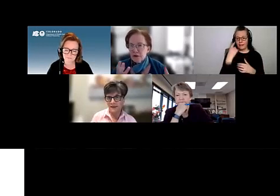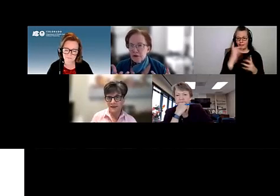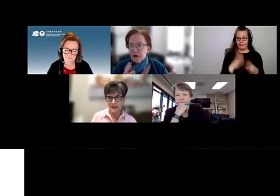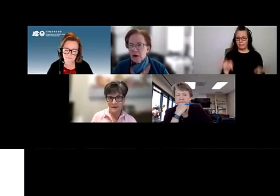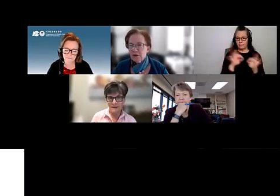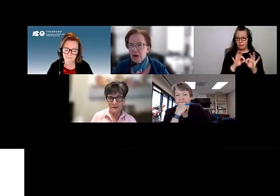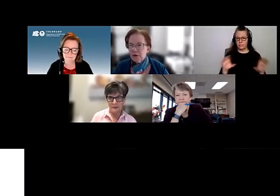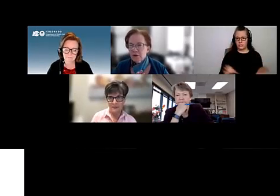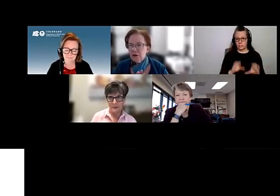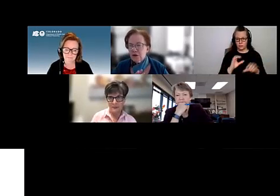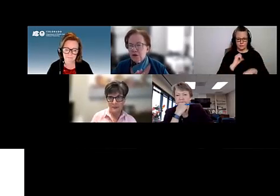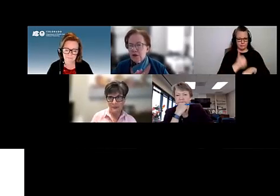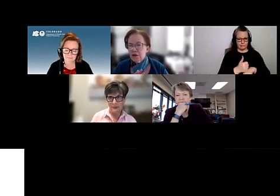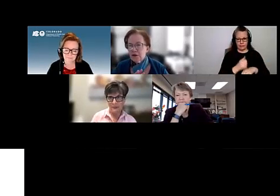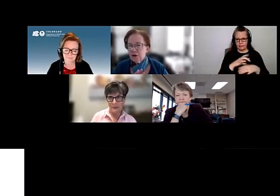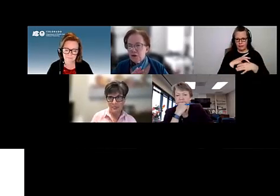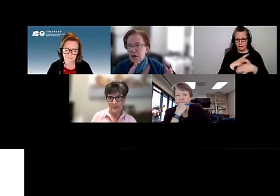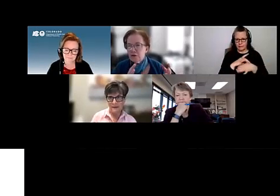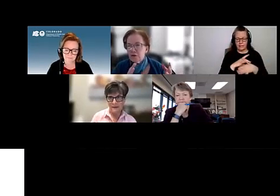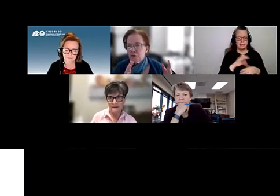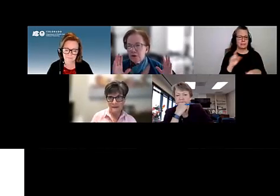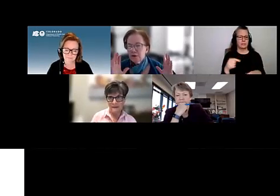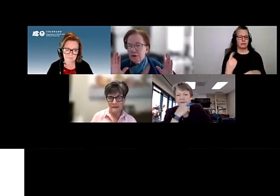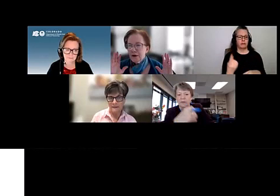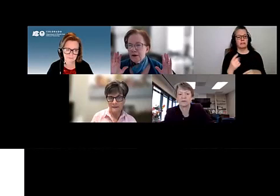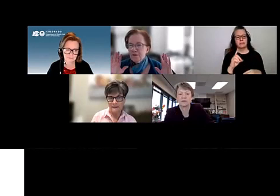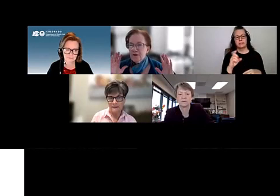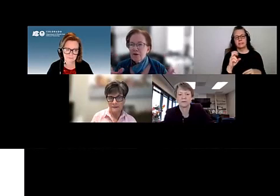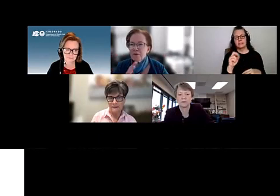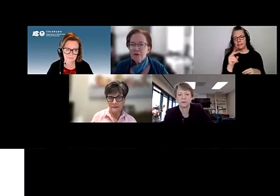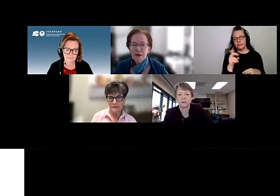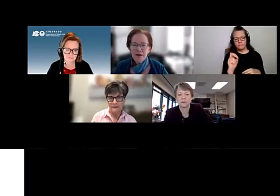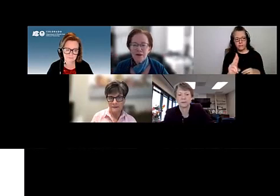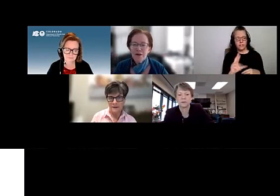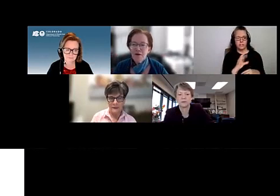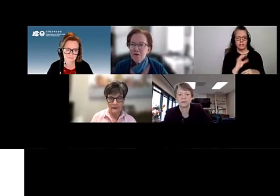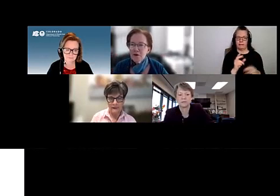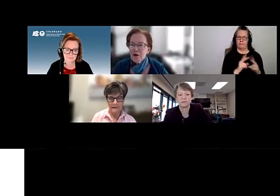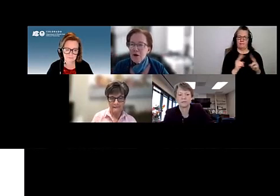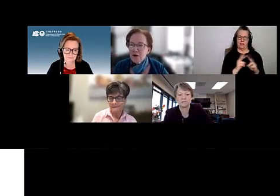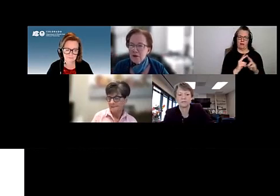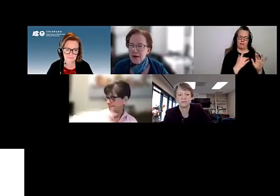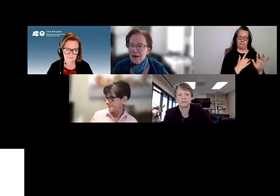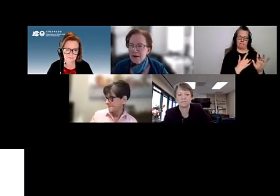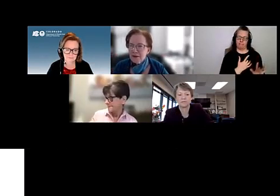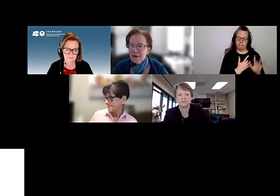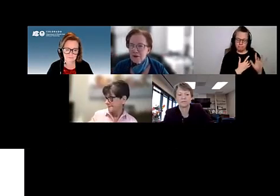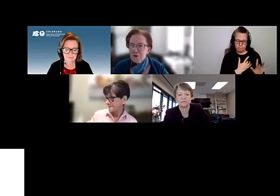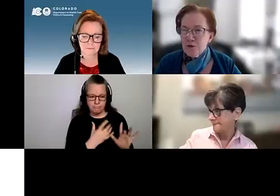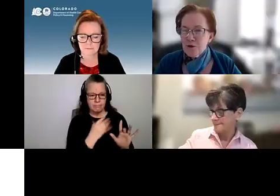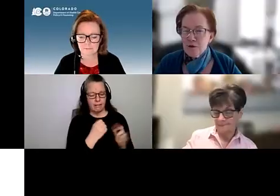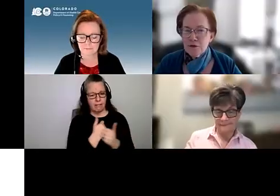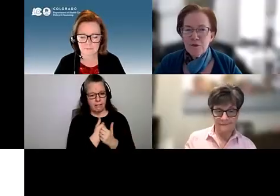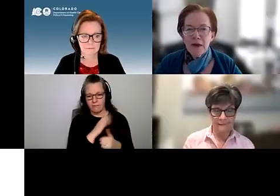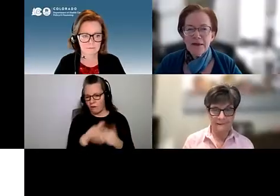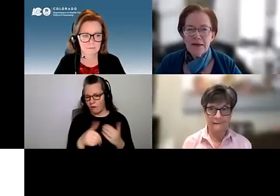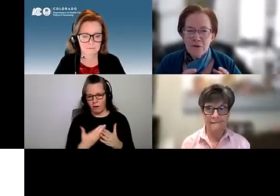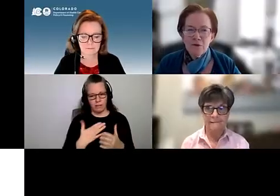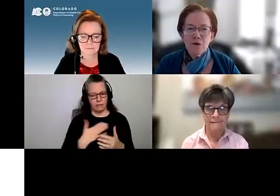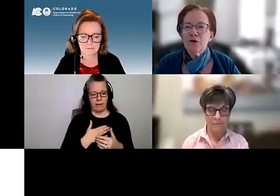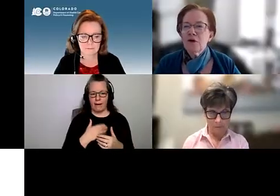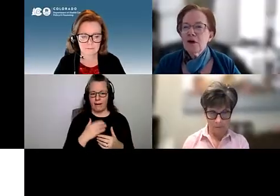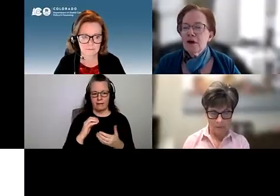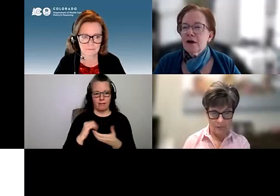do to set some context is just that, you know, Denver, and I'm very empathetic and love all of my colleagues in the rurals,